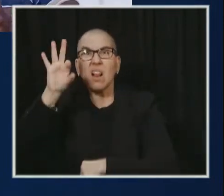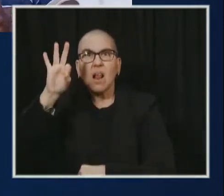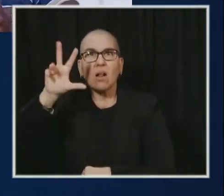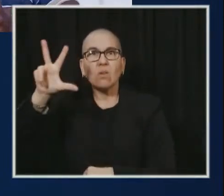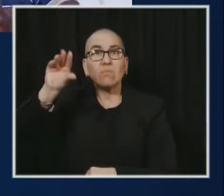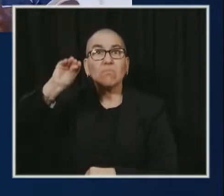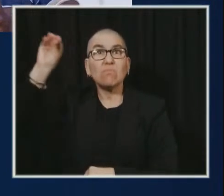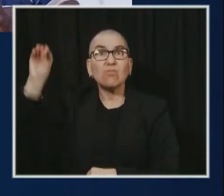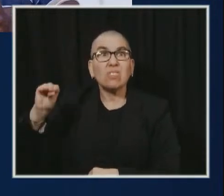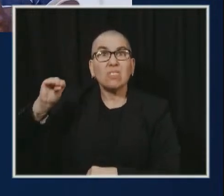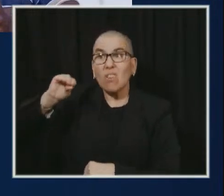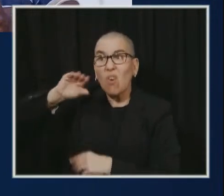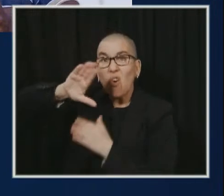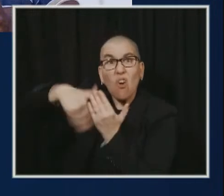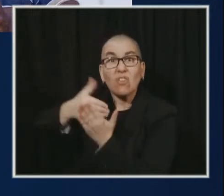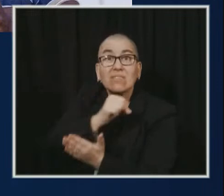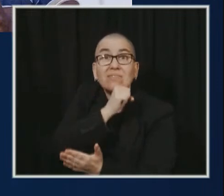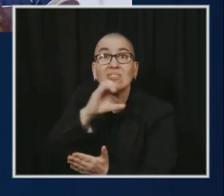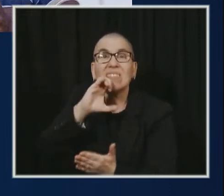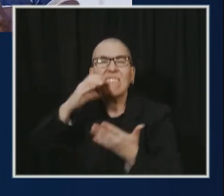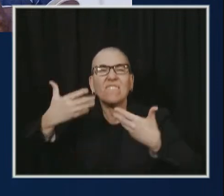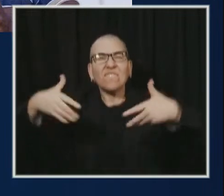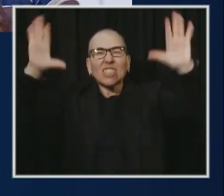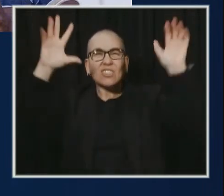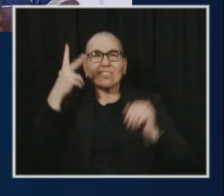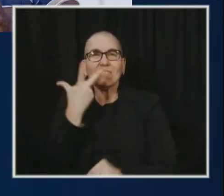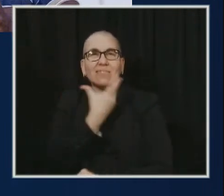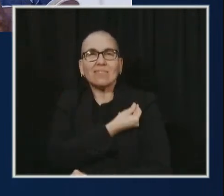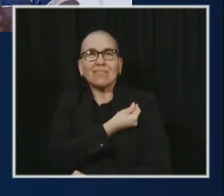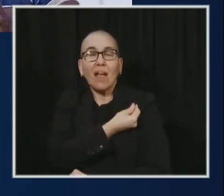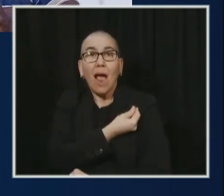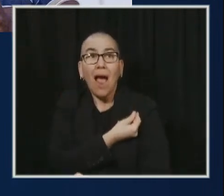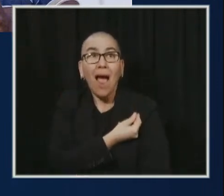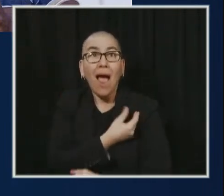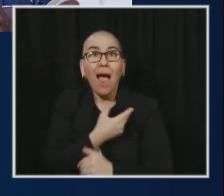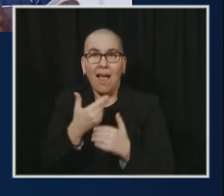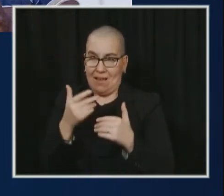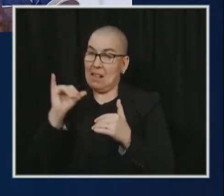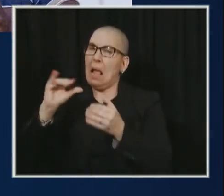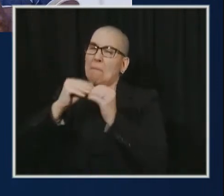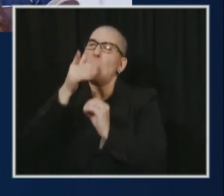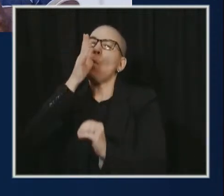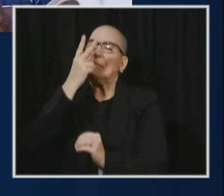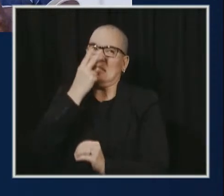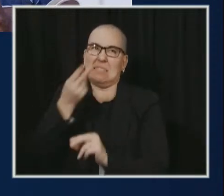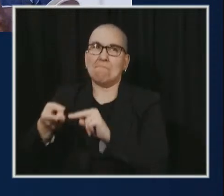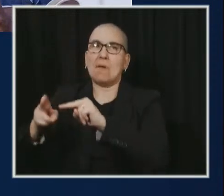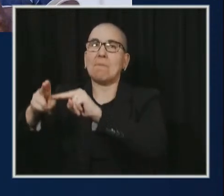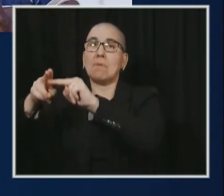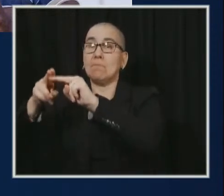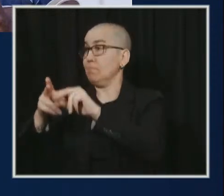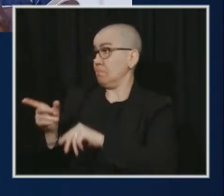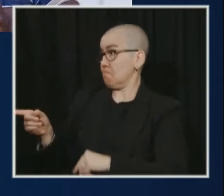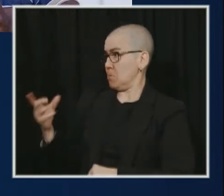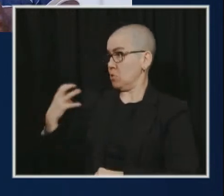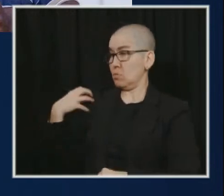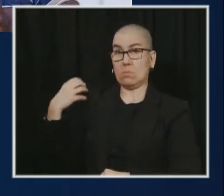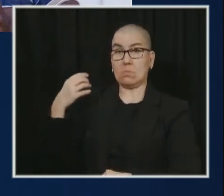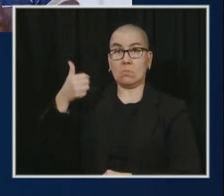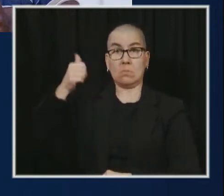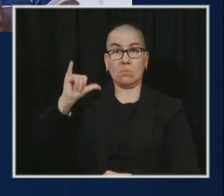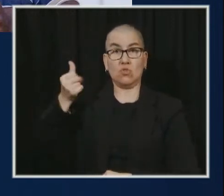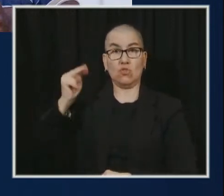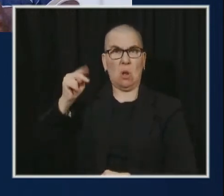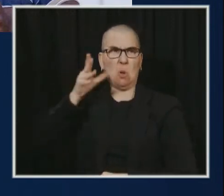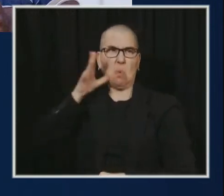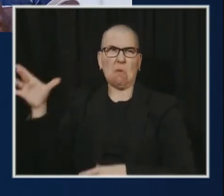stand. As we speak, that number will kick up, and I believe as we speak, Jan, this will go live on the dashboard for you to go in and